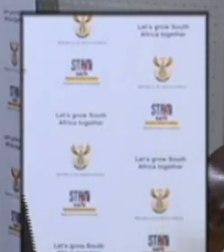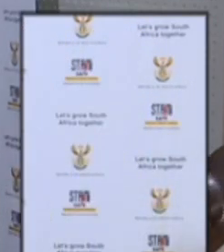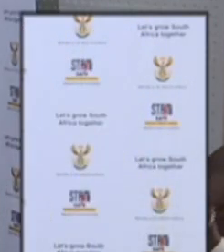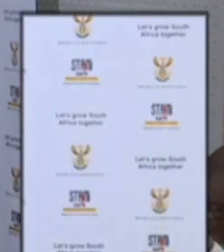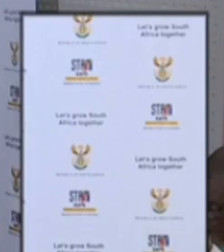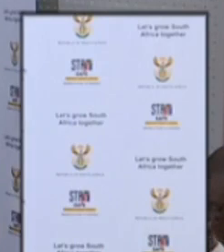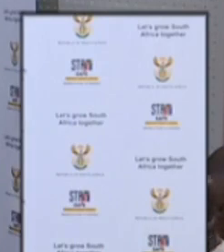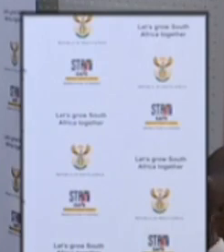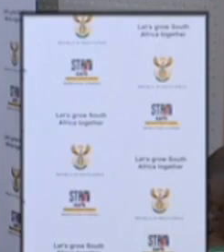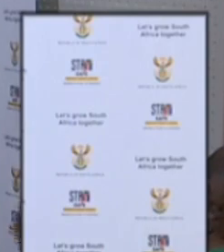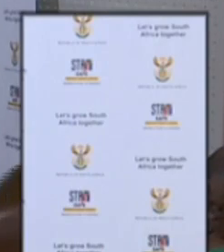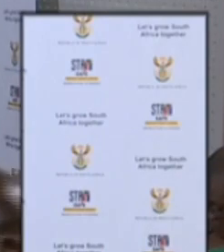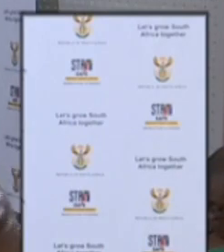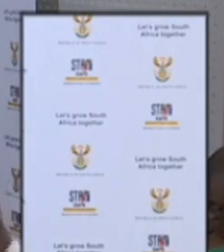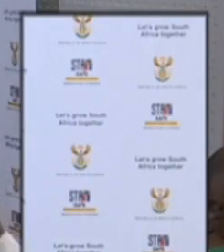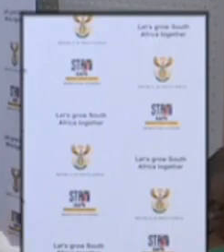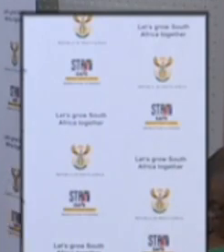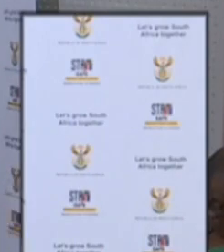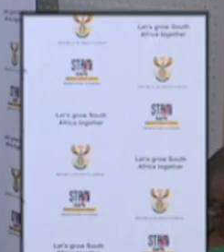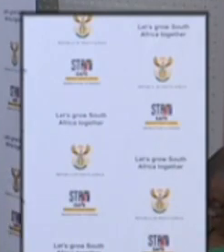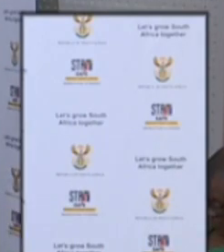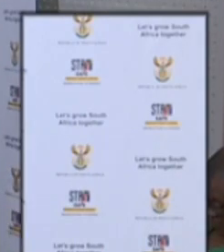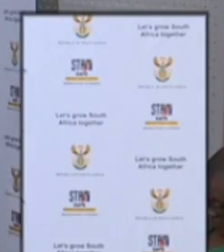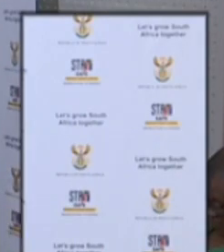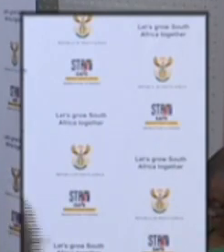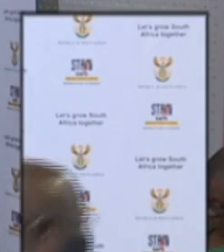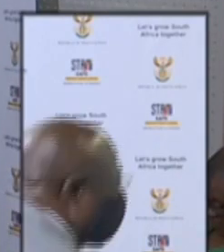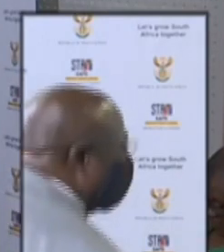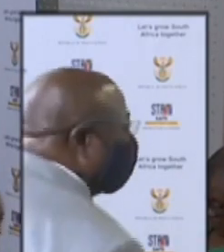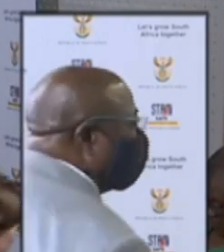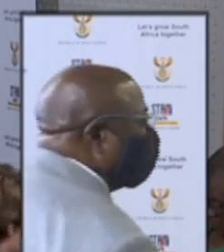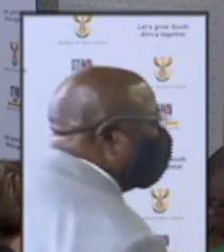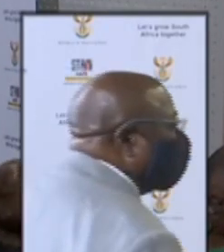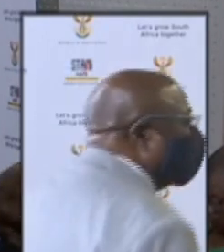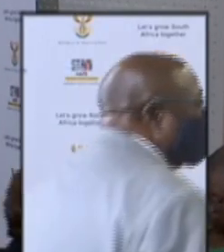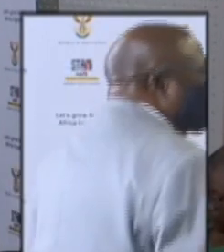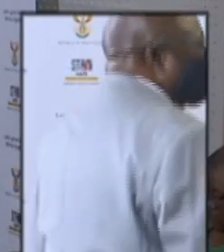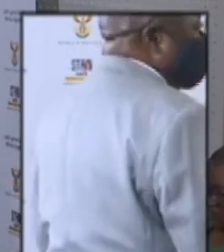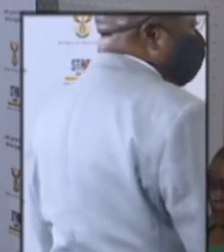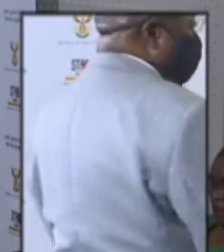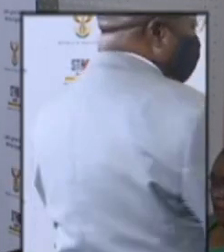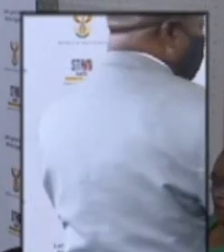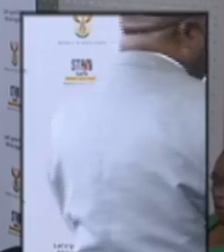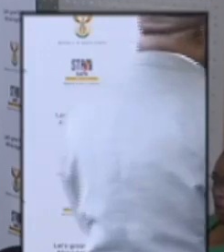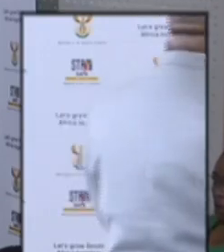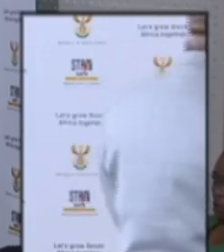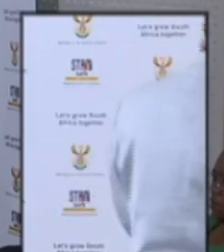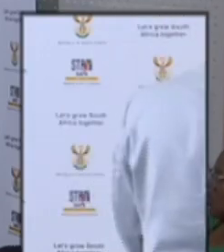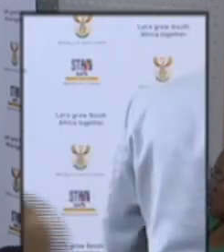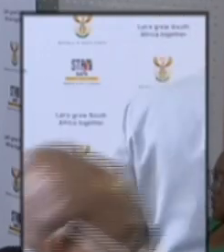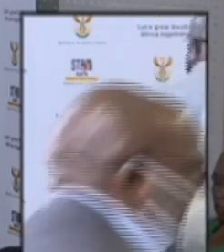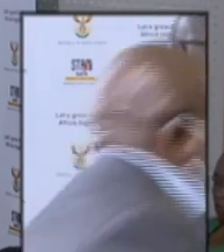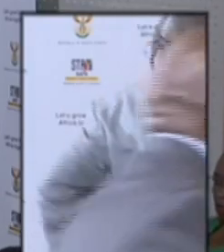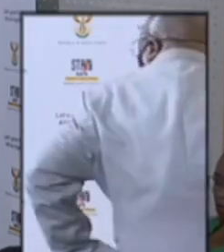Thank you.